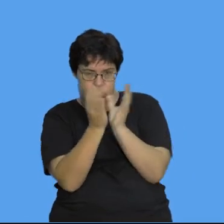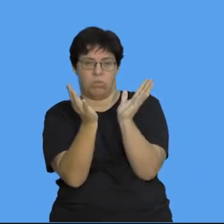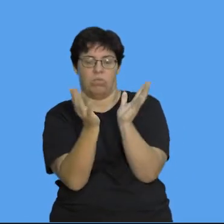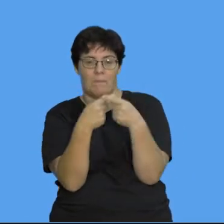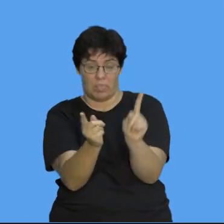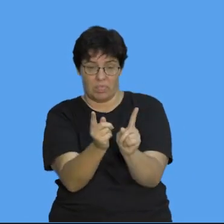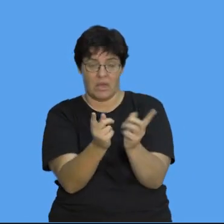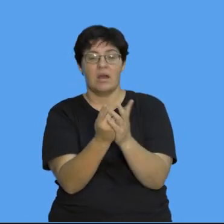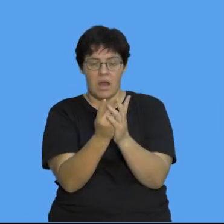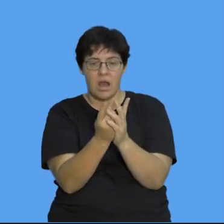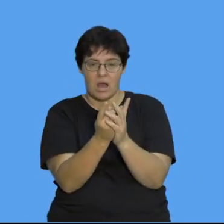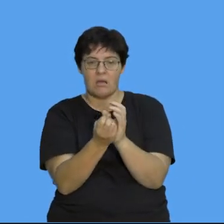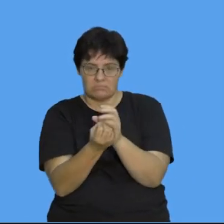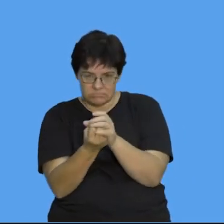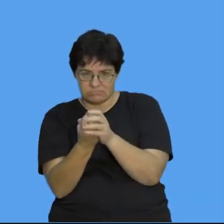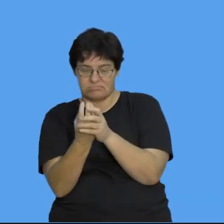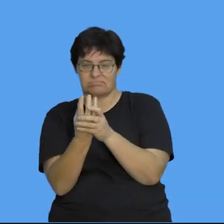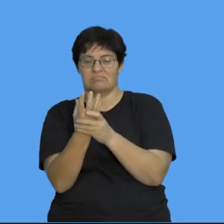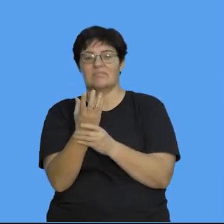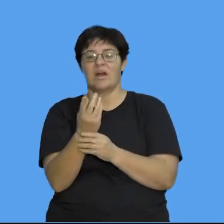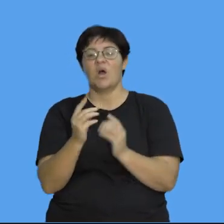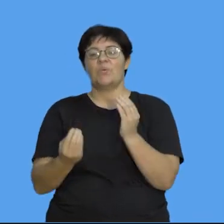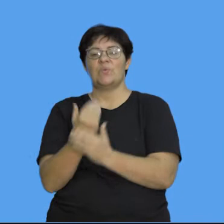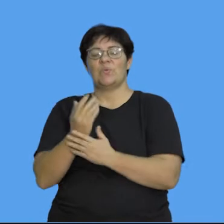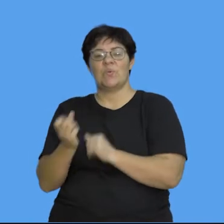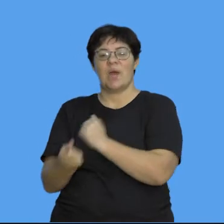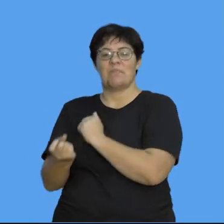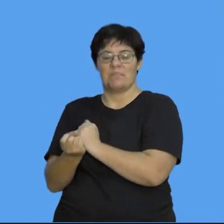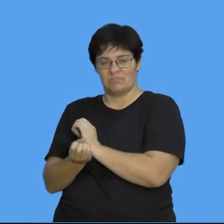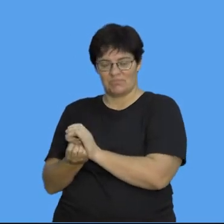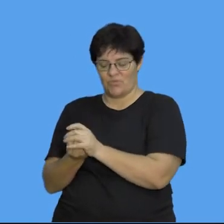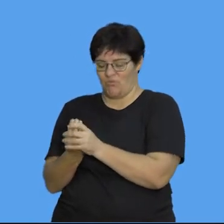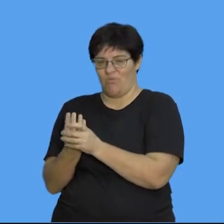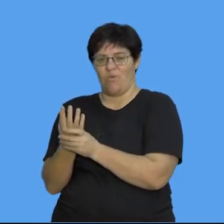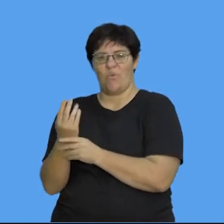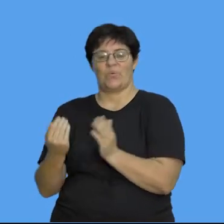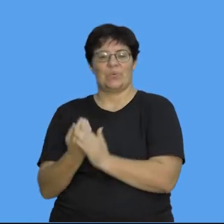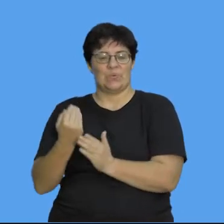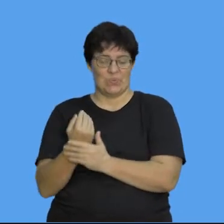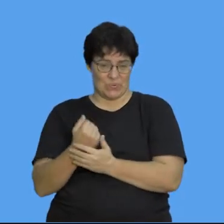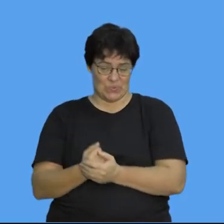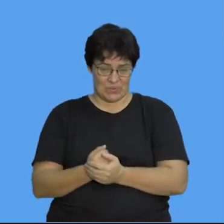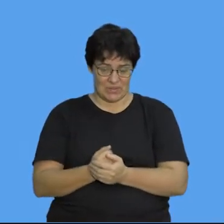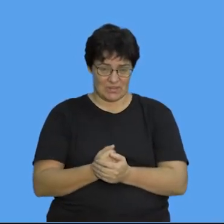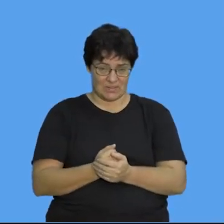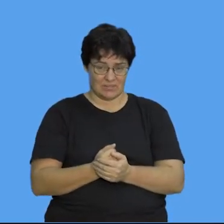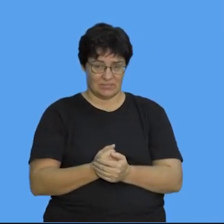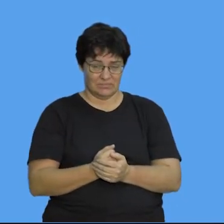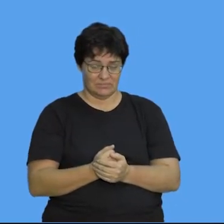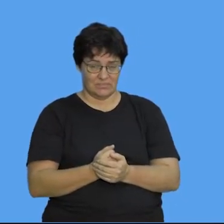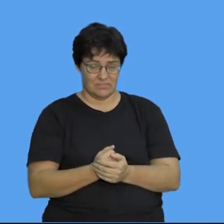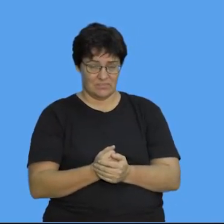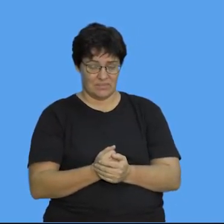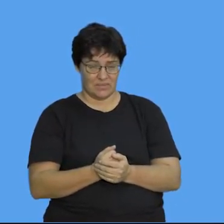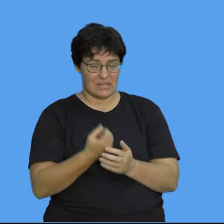open, new fern plants, all right, are going to emerge from that. But they're still, all